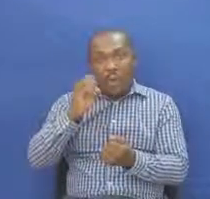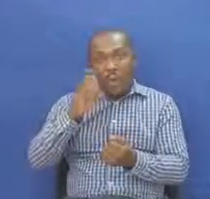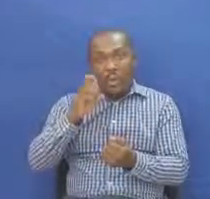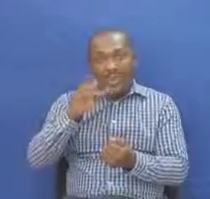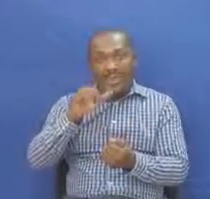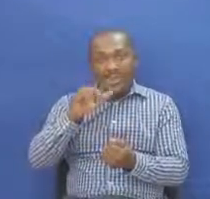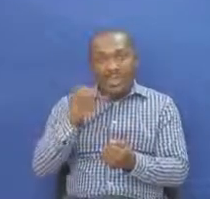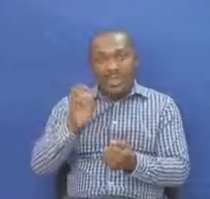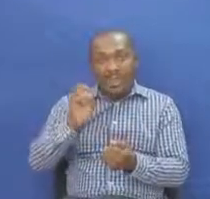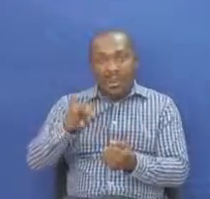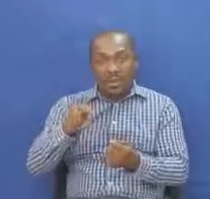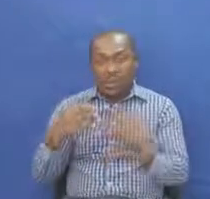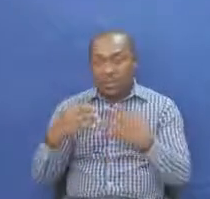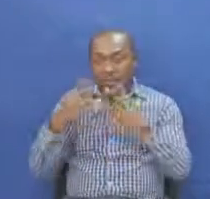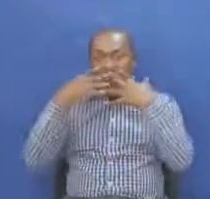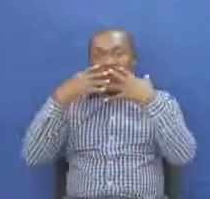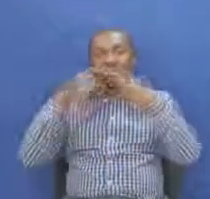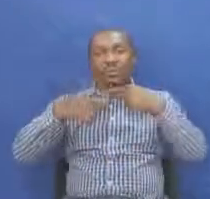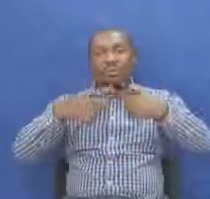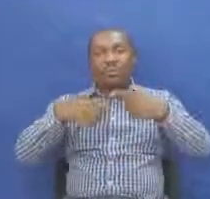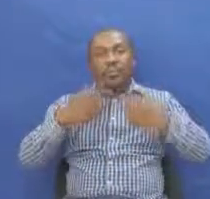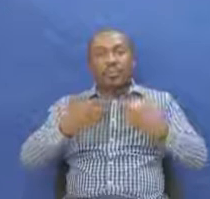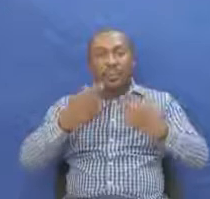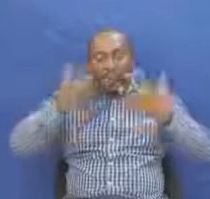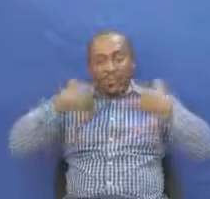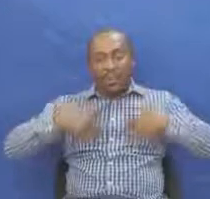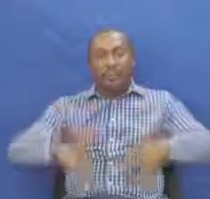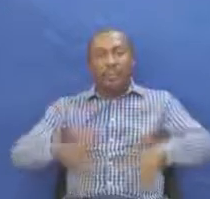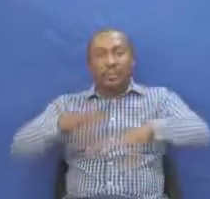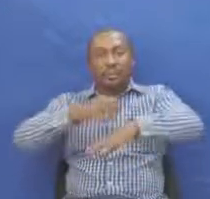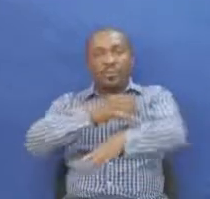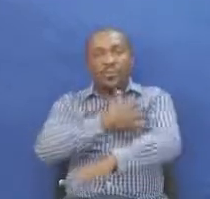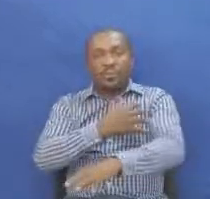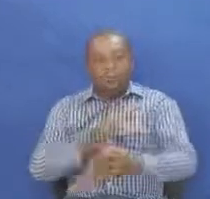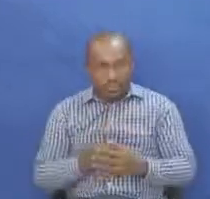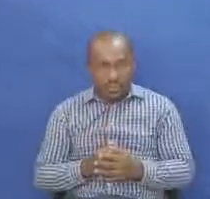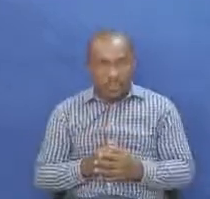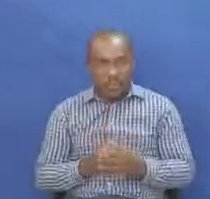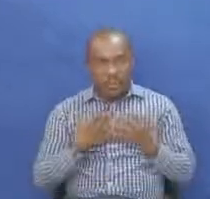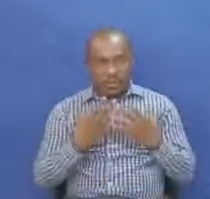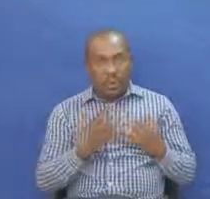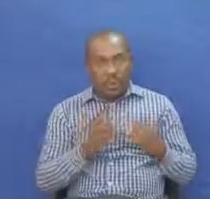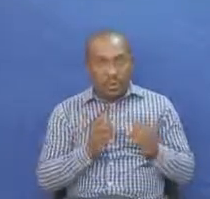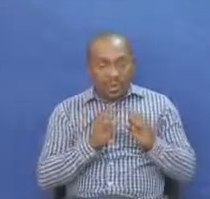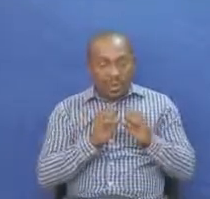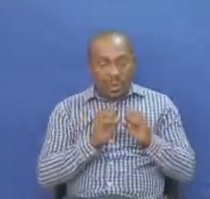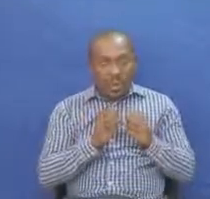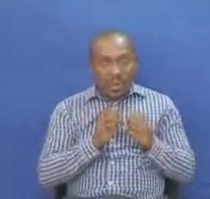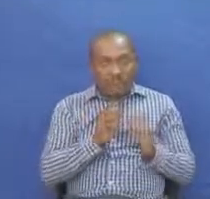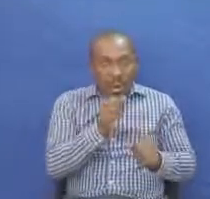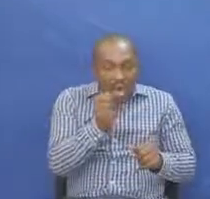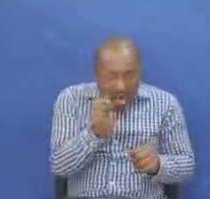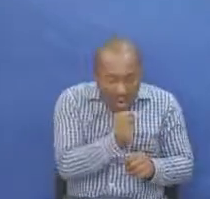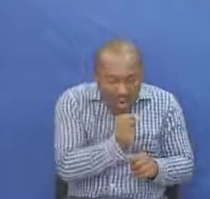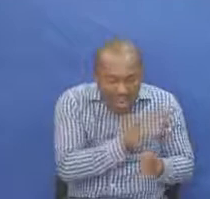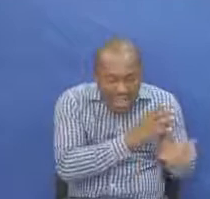So we can say in these cases, where the new cells are formed and the old cells are being killed, we